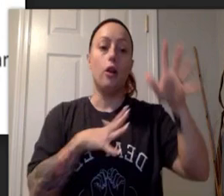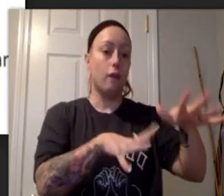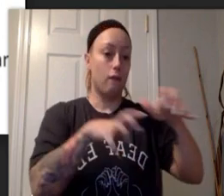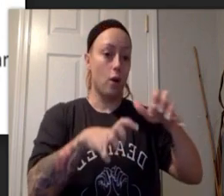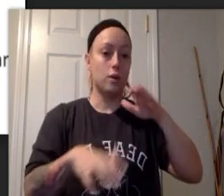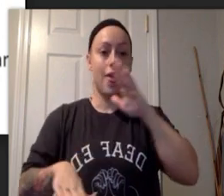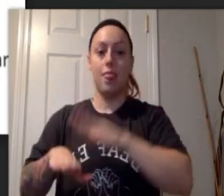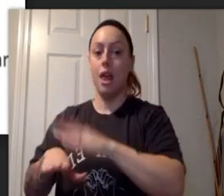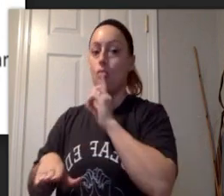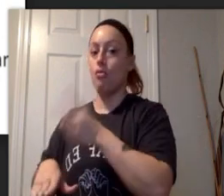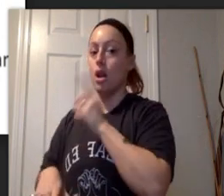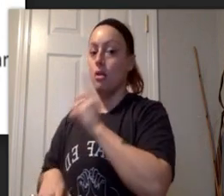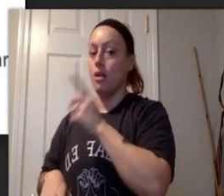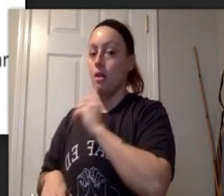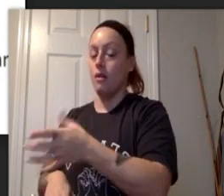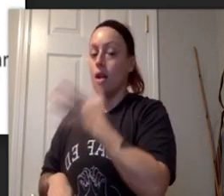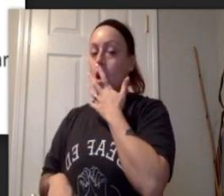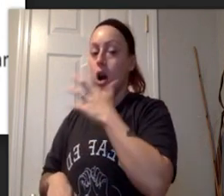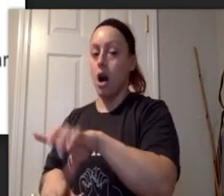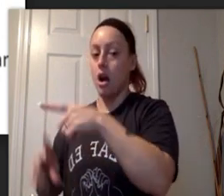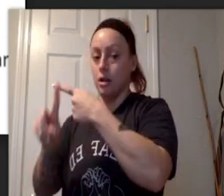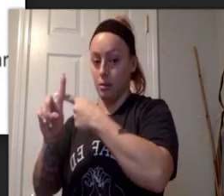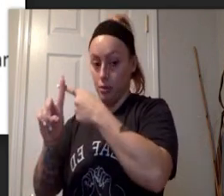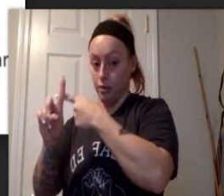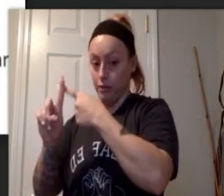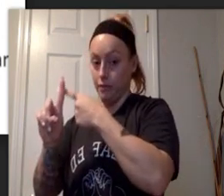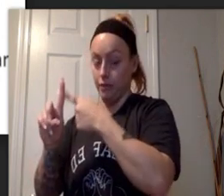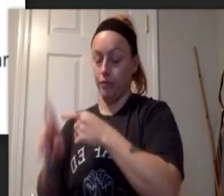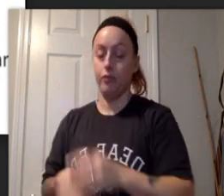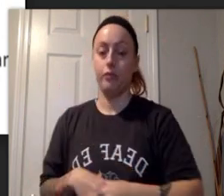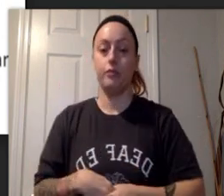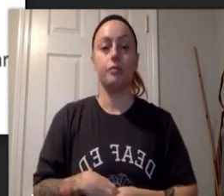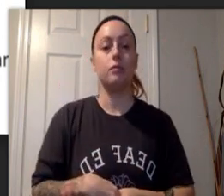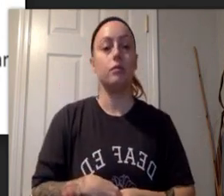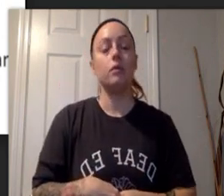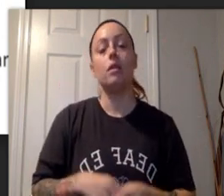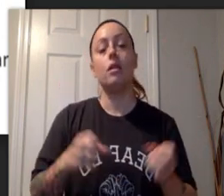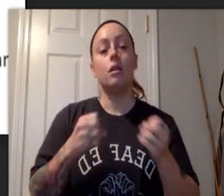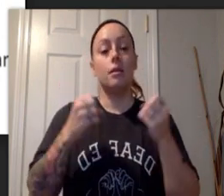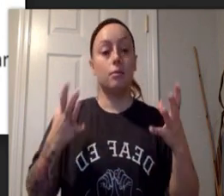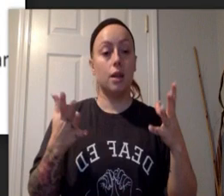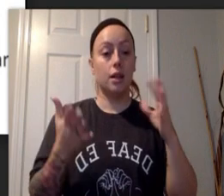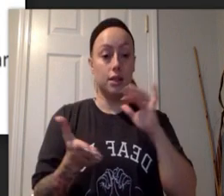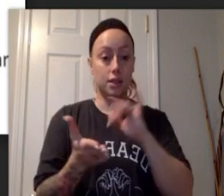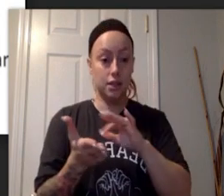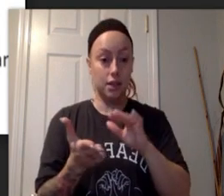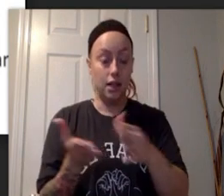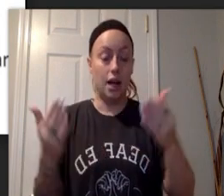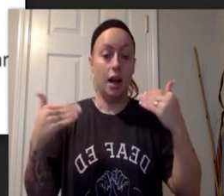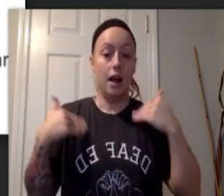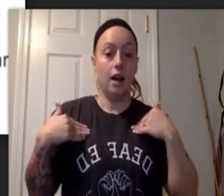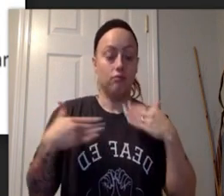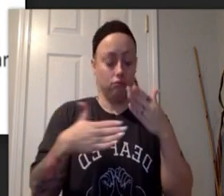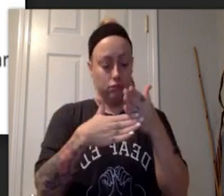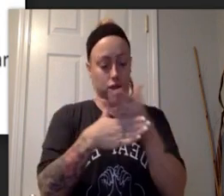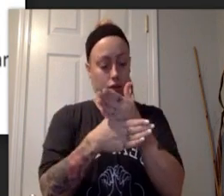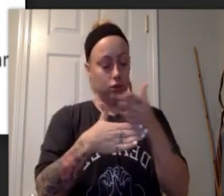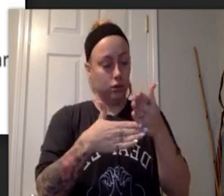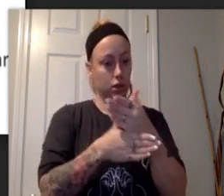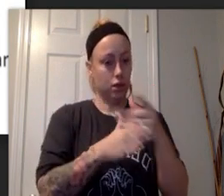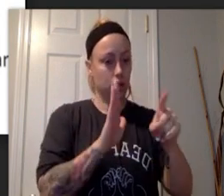drug itself. We've there have been studies done that alternated between -6